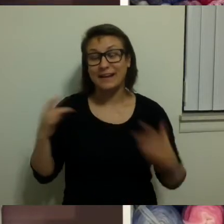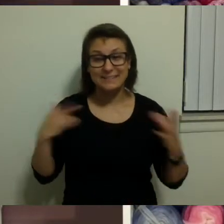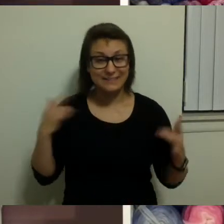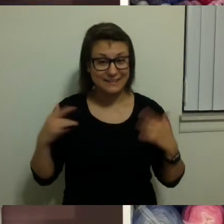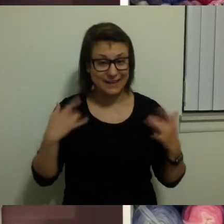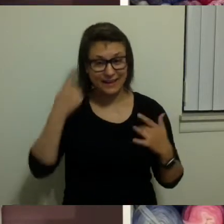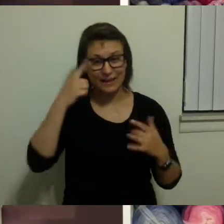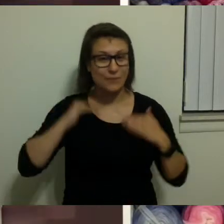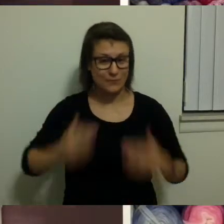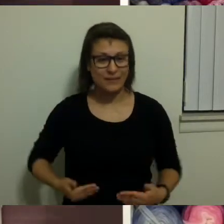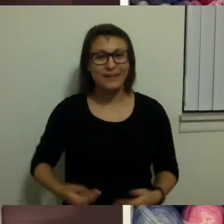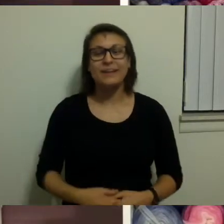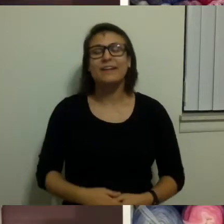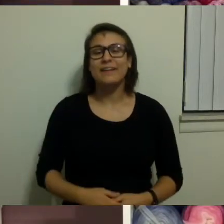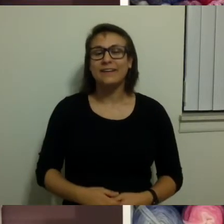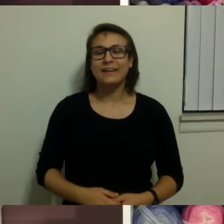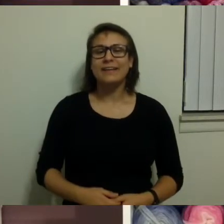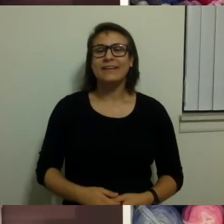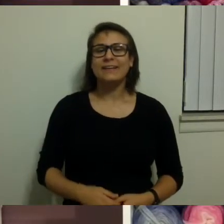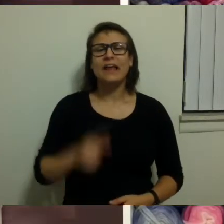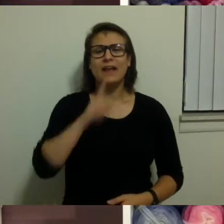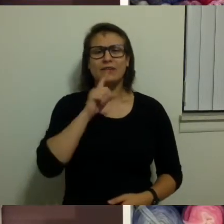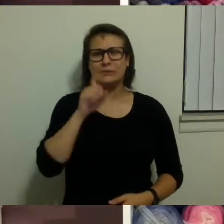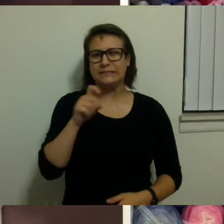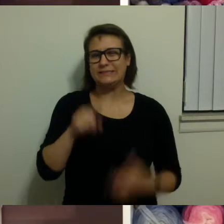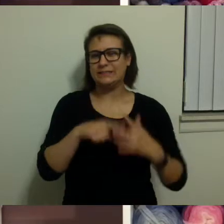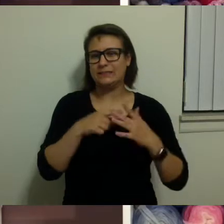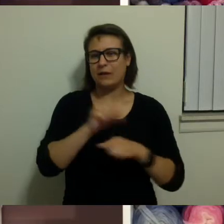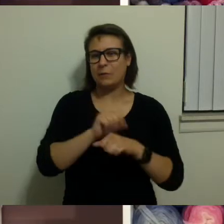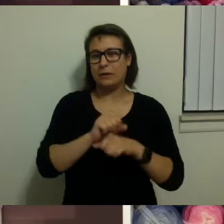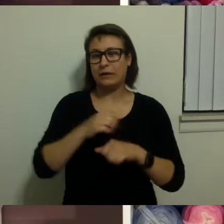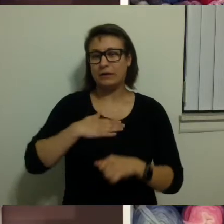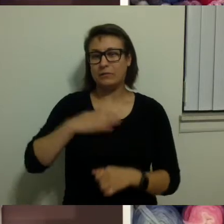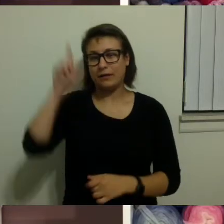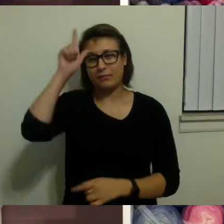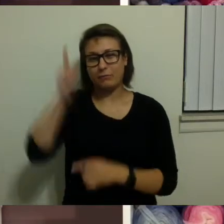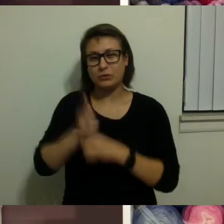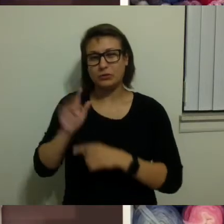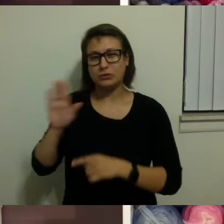this sweater. And, yeah, I really need to get to work on my brother's,